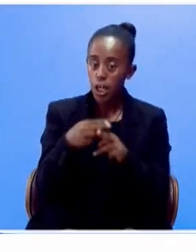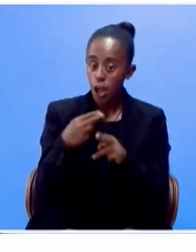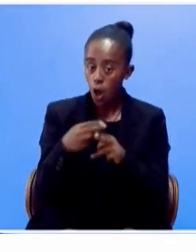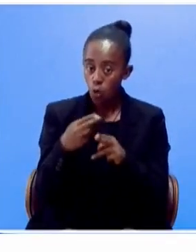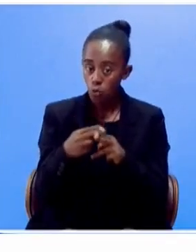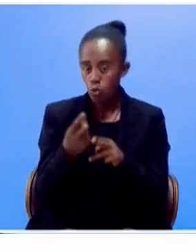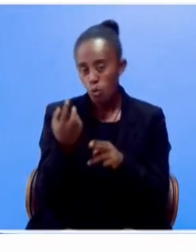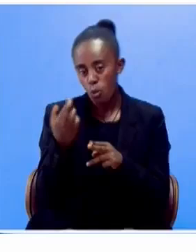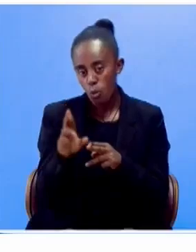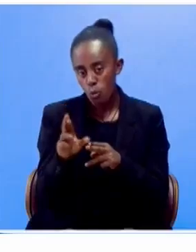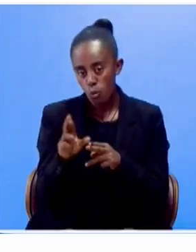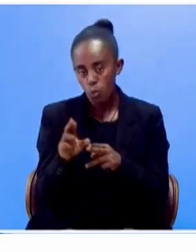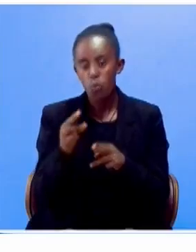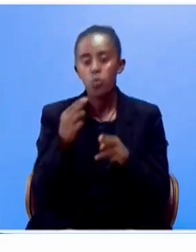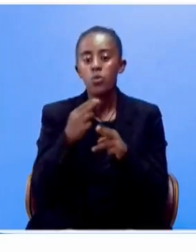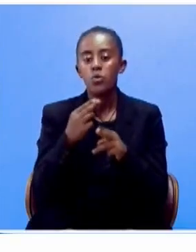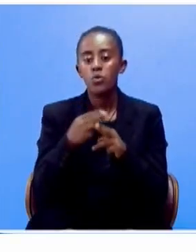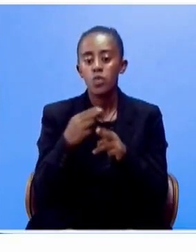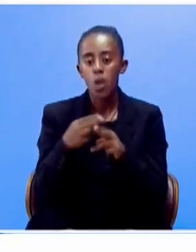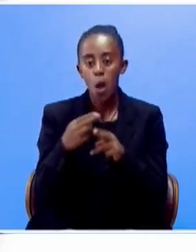or noun